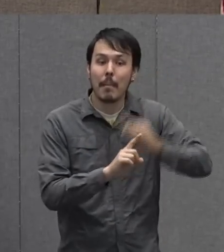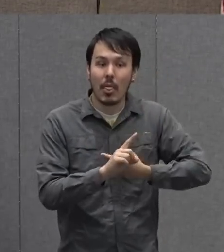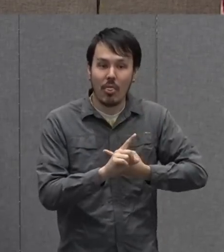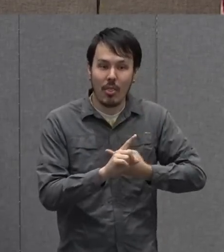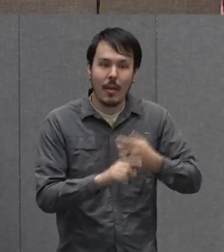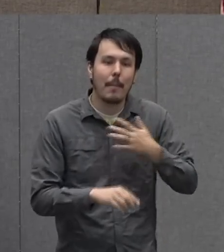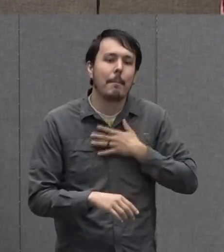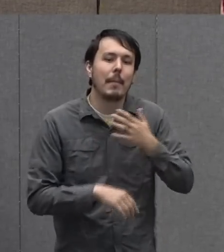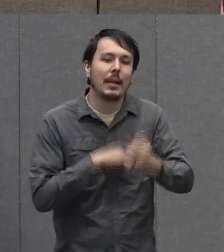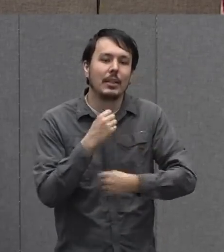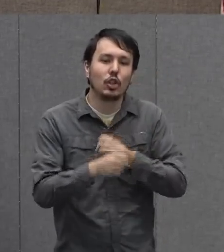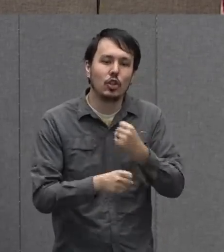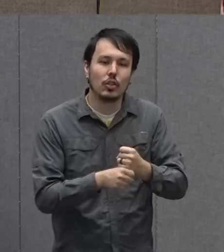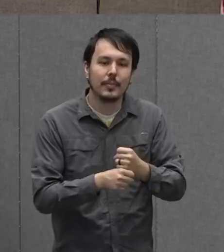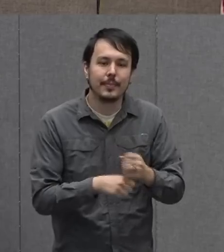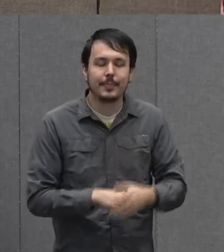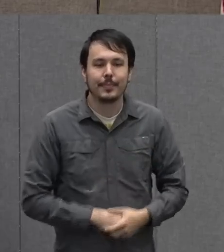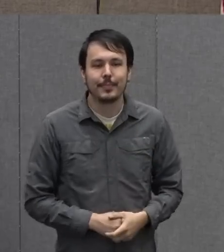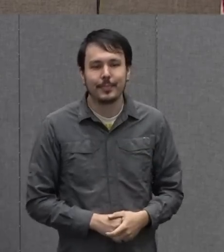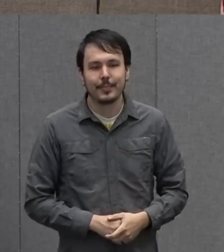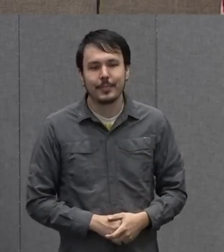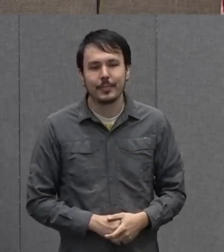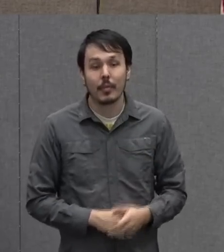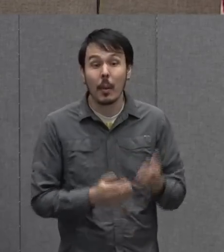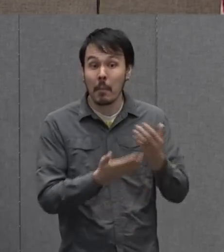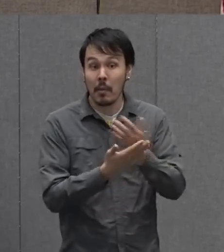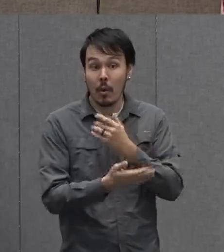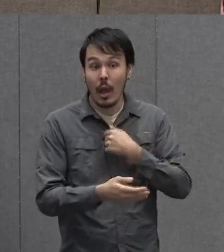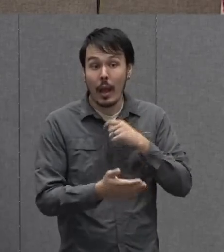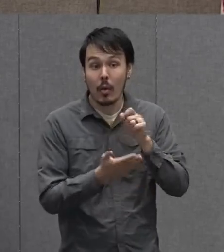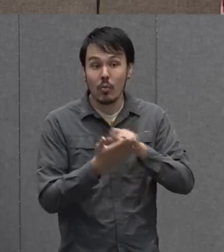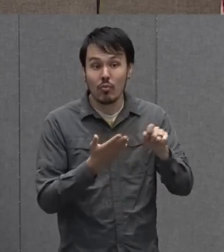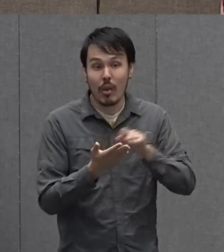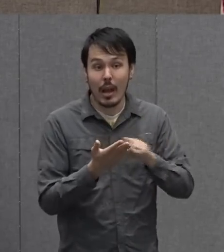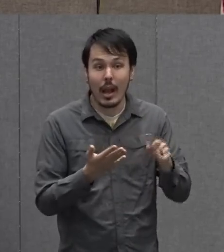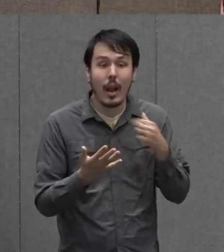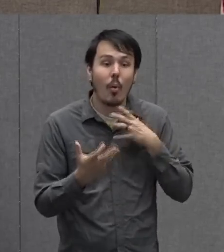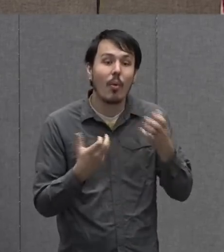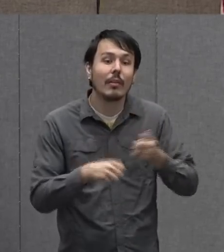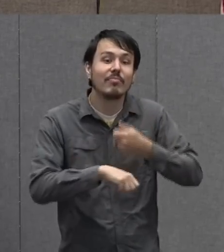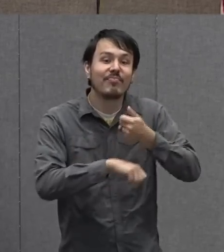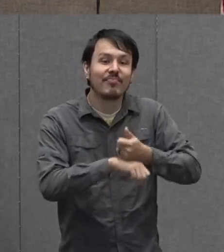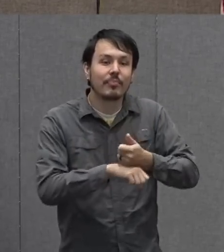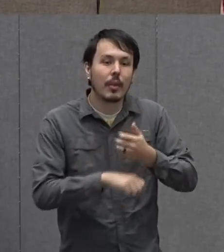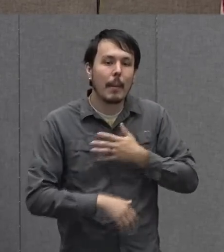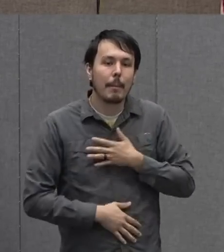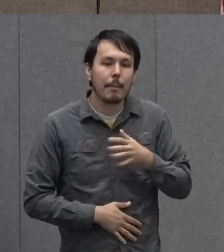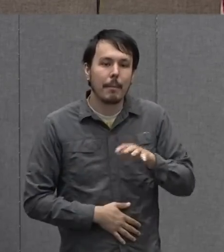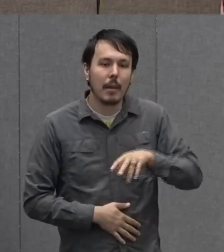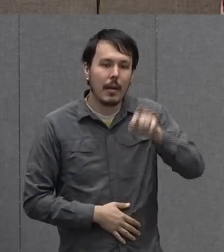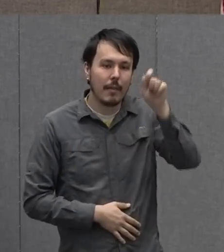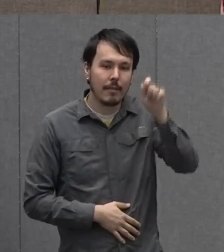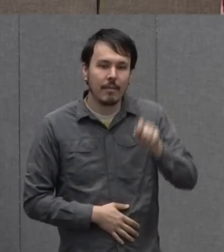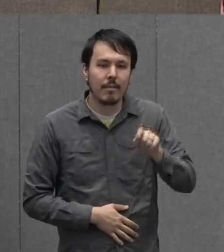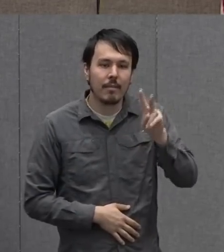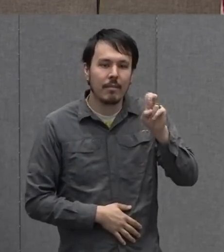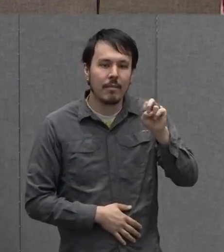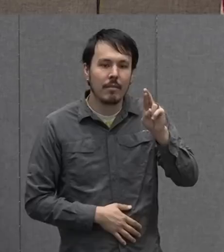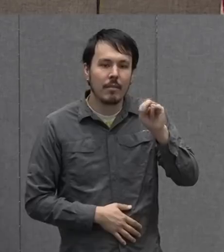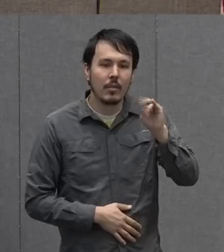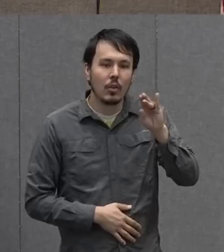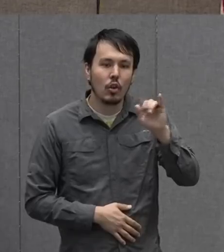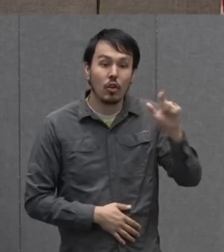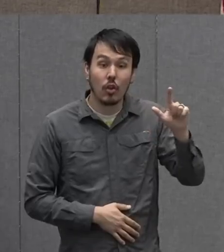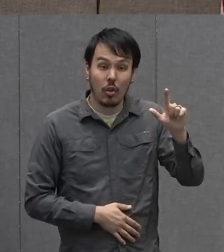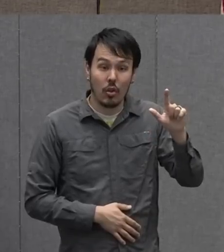year. Now, before I start writing, I want to build my vertical lines. Vertical goes up and